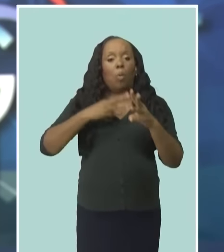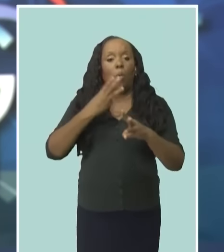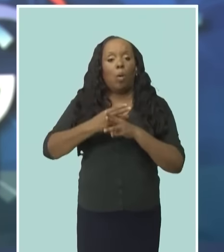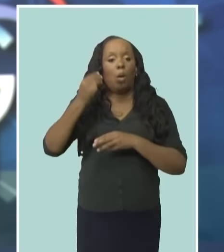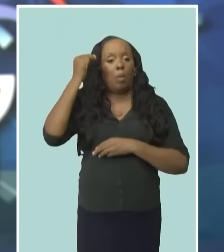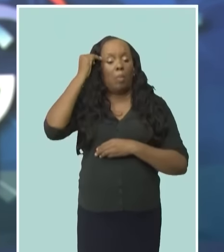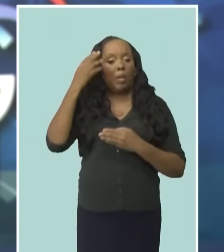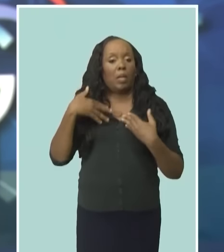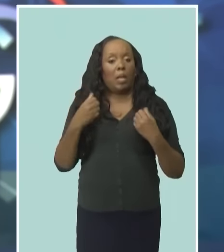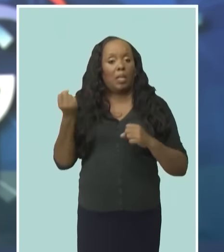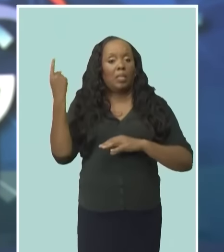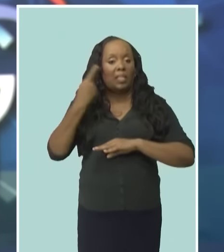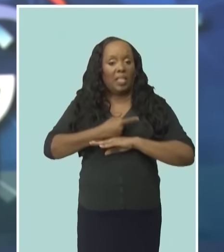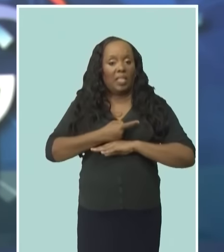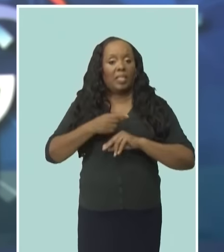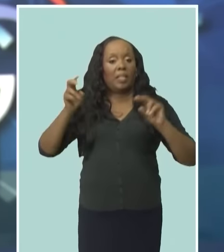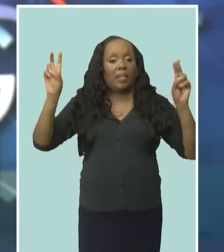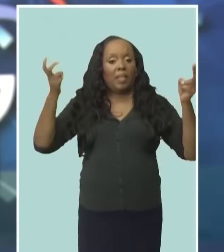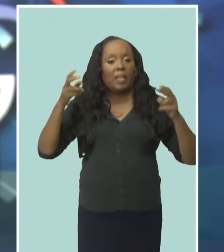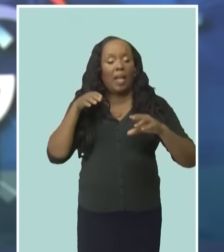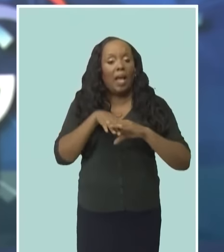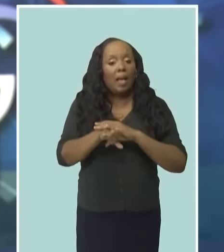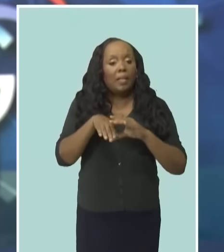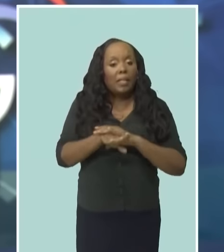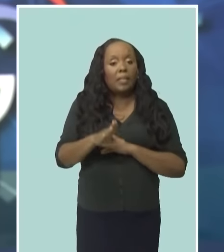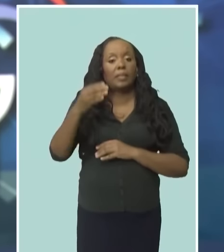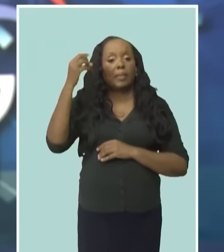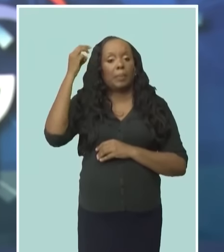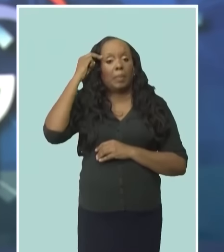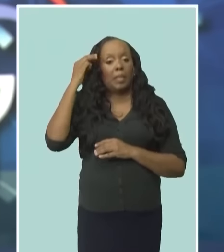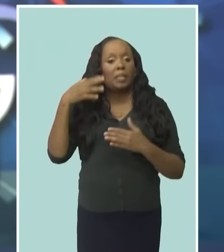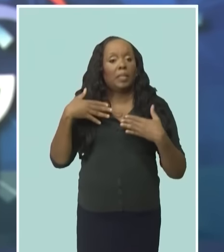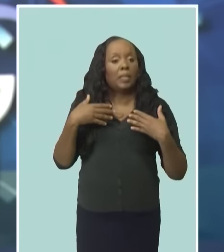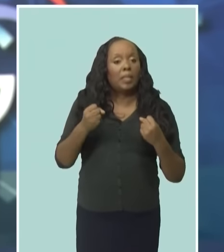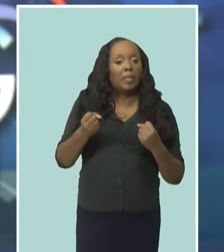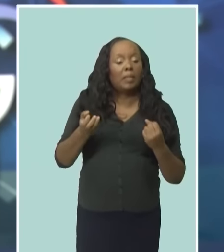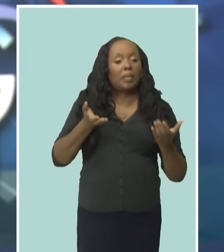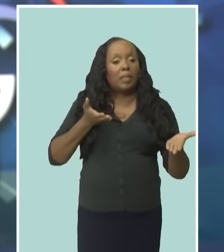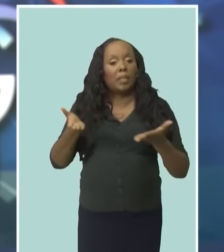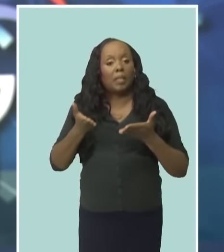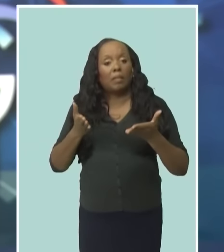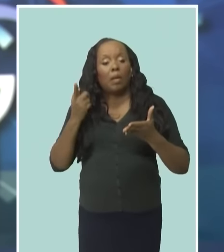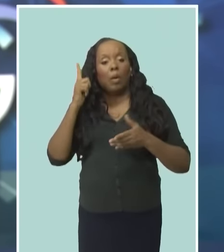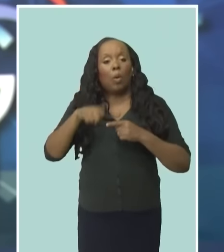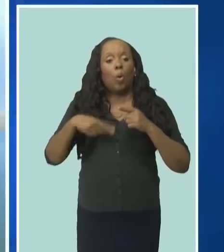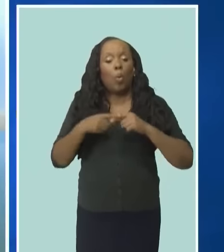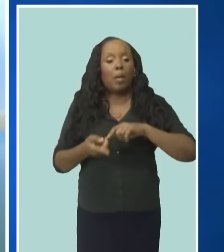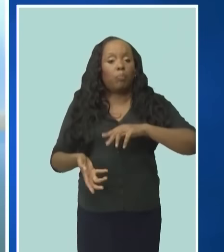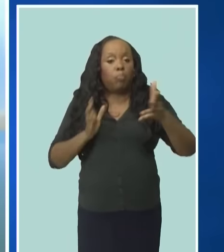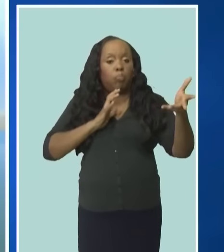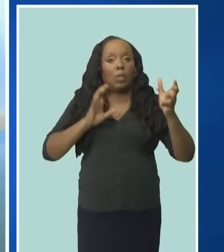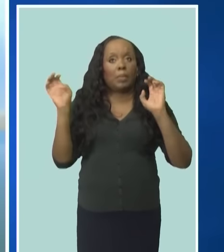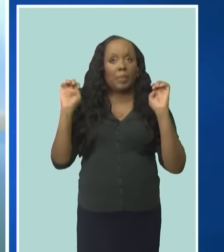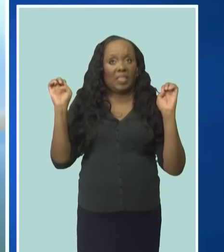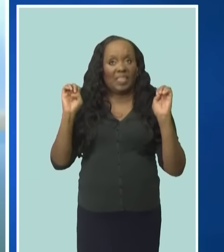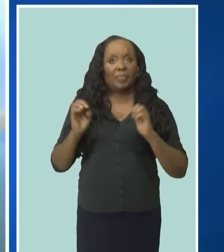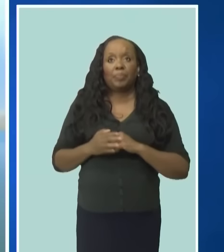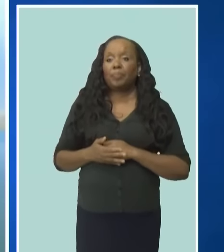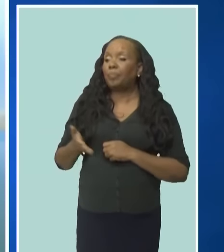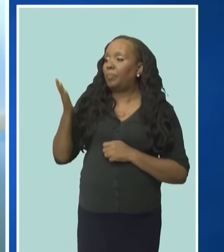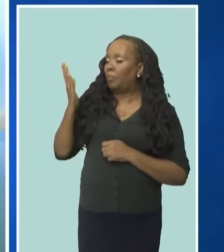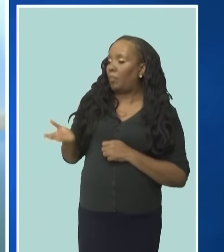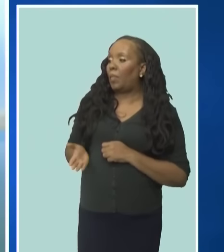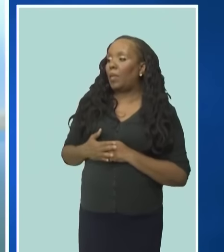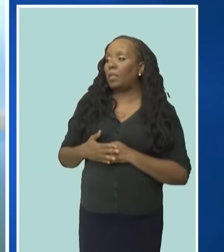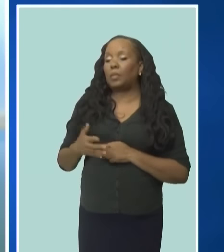to Services, Mental Health Services in Catastrophes and Emergencies. We are actively engaged in